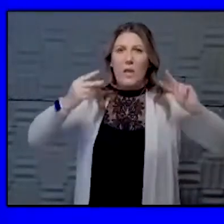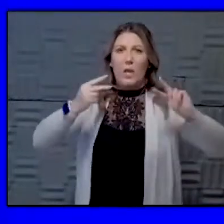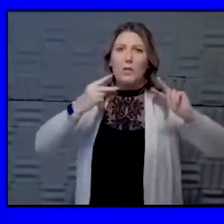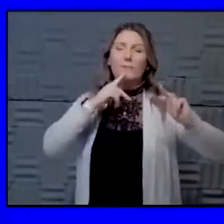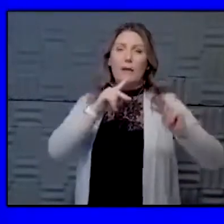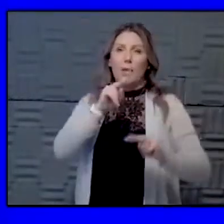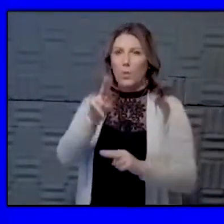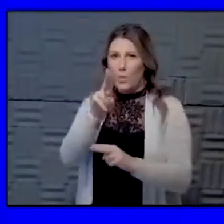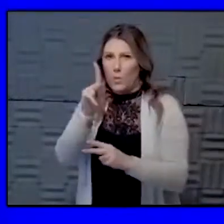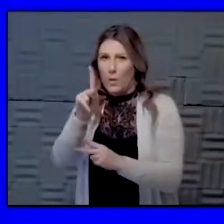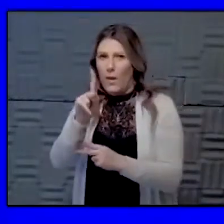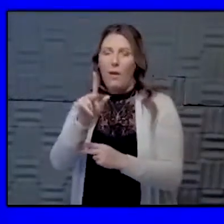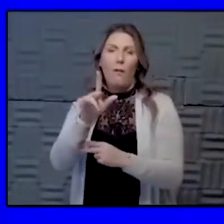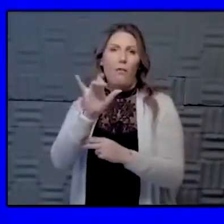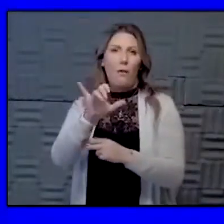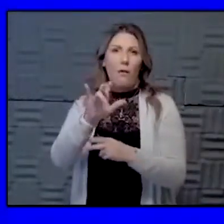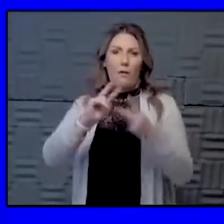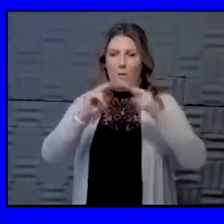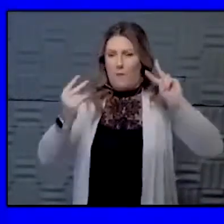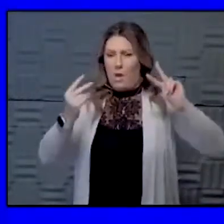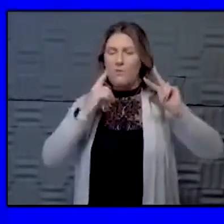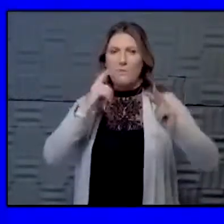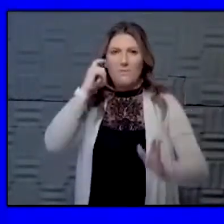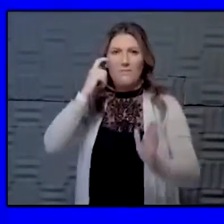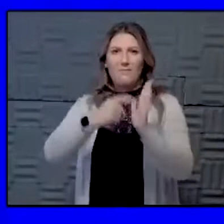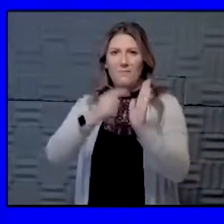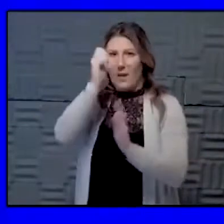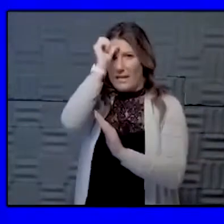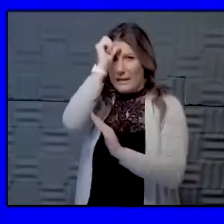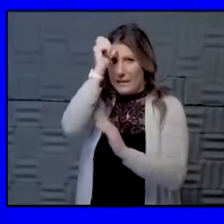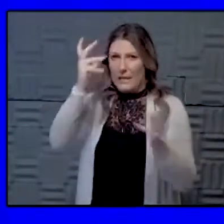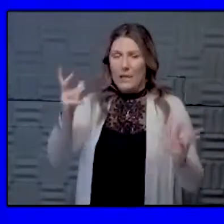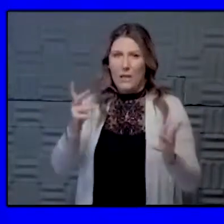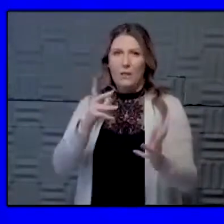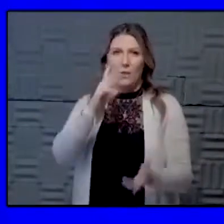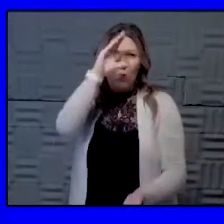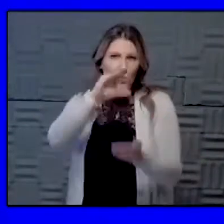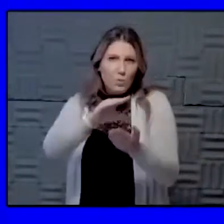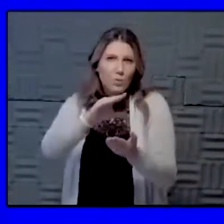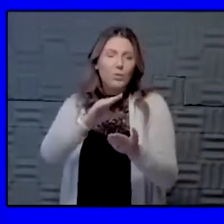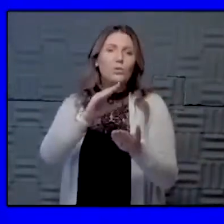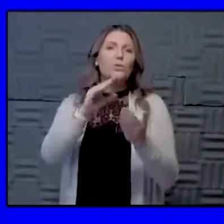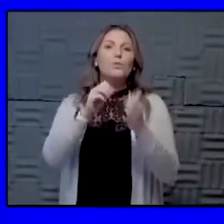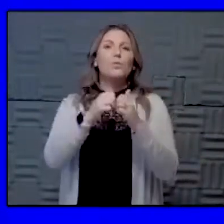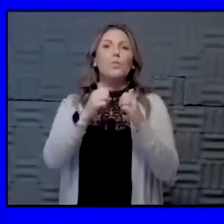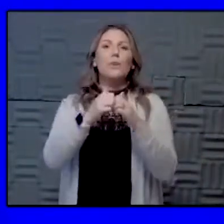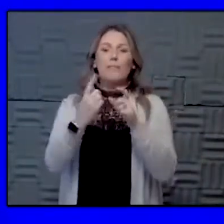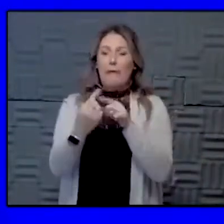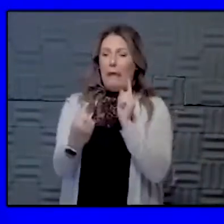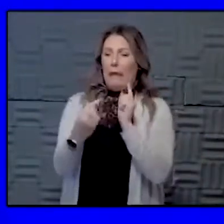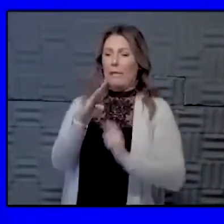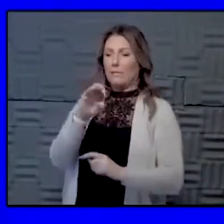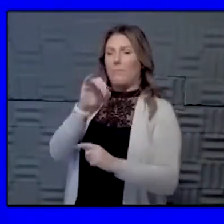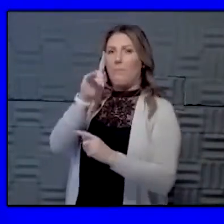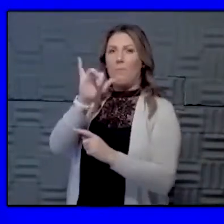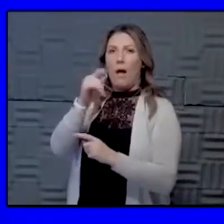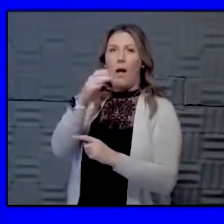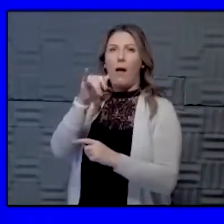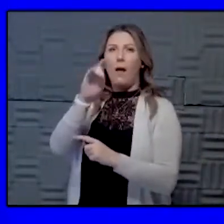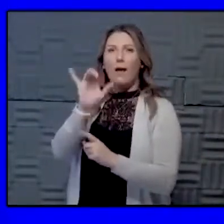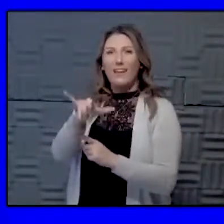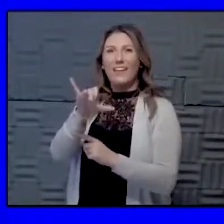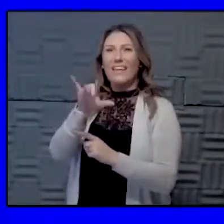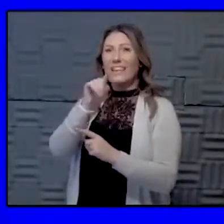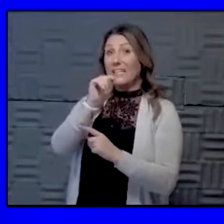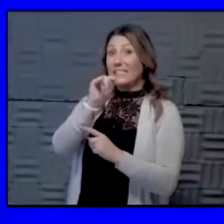course that variant that was first identified in India as well. So a little bit reduced as far as the antibody titers goes and the